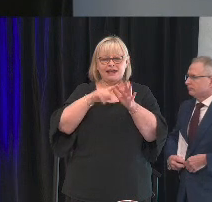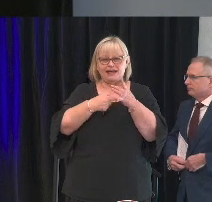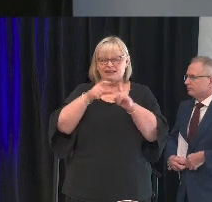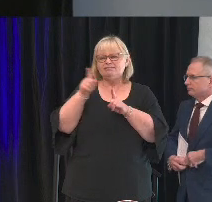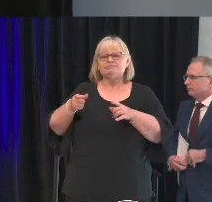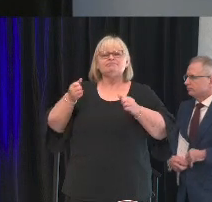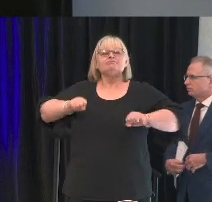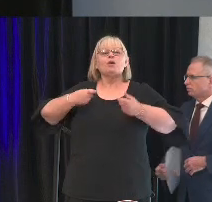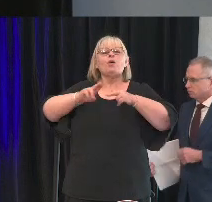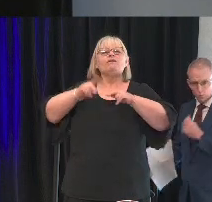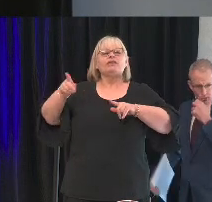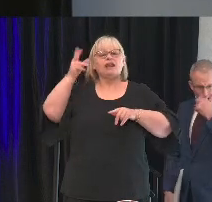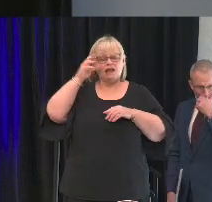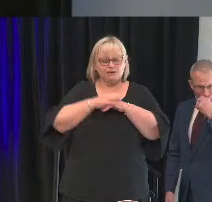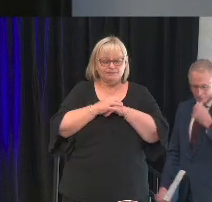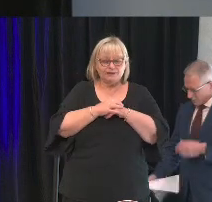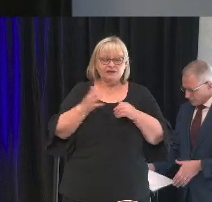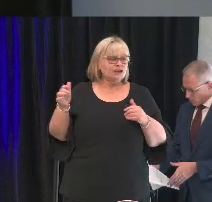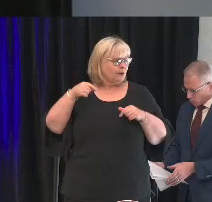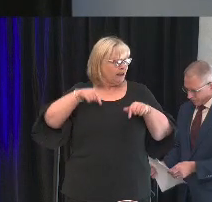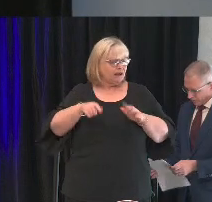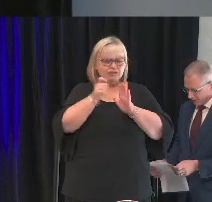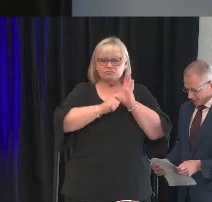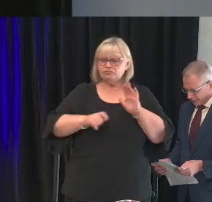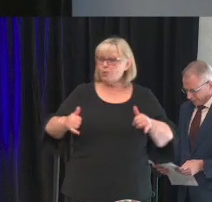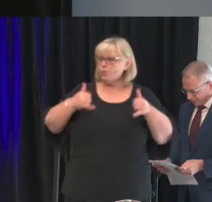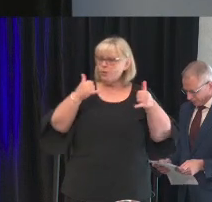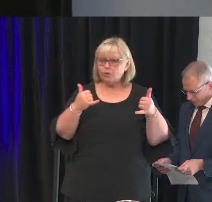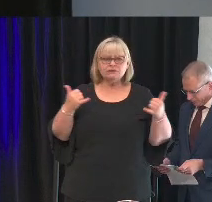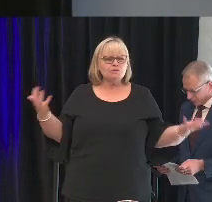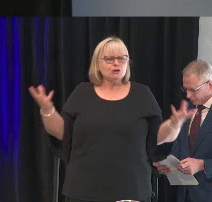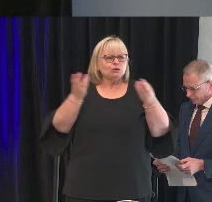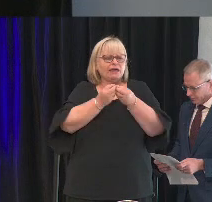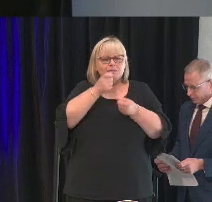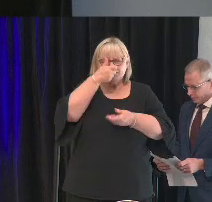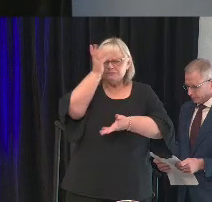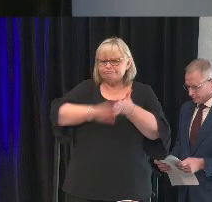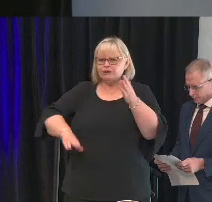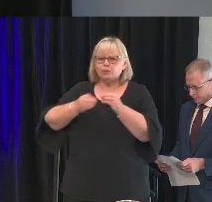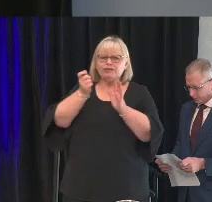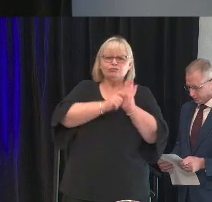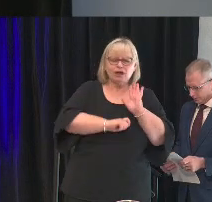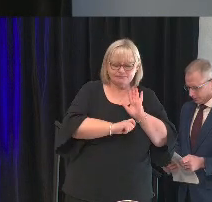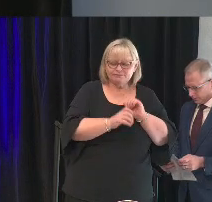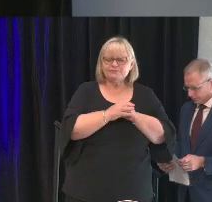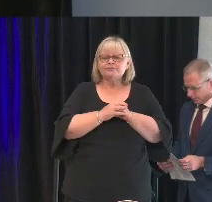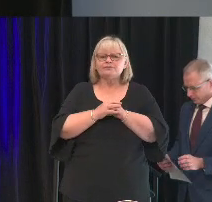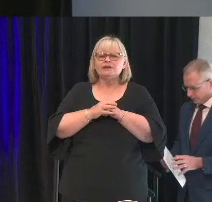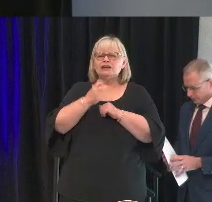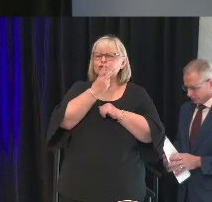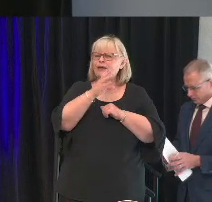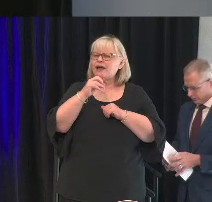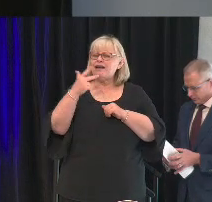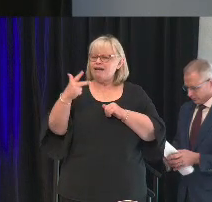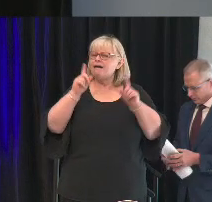together writers, illustrators and historians onto a national stage. They were established in 2008 and are one of the